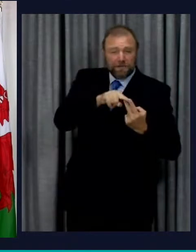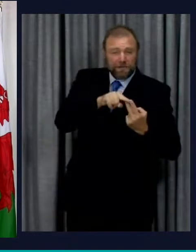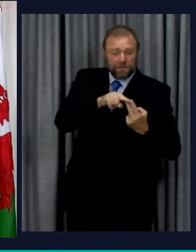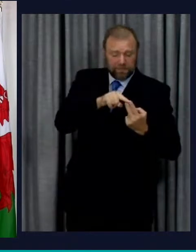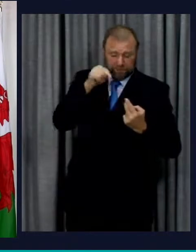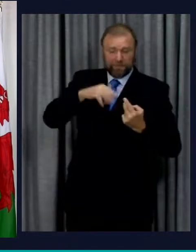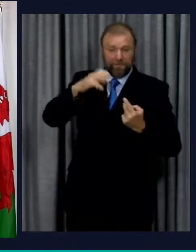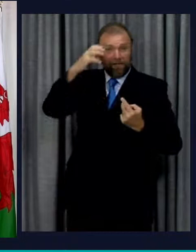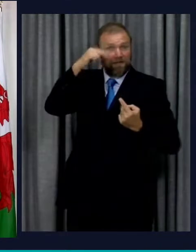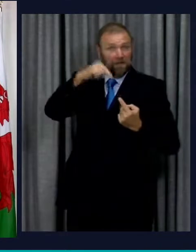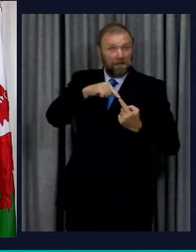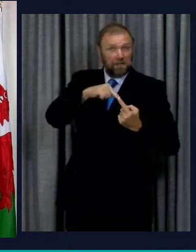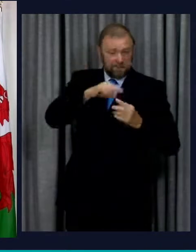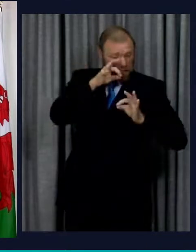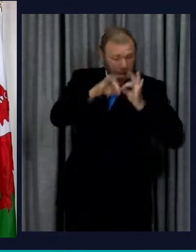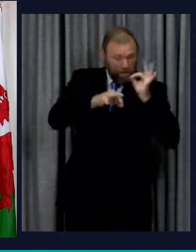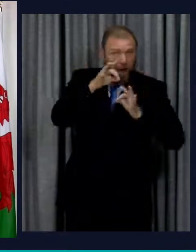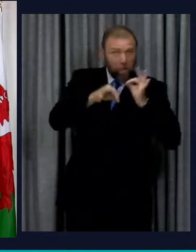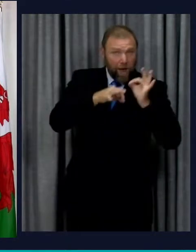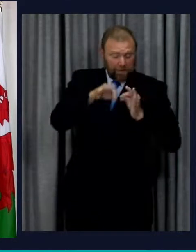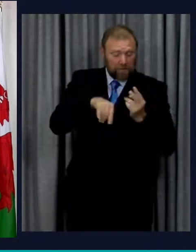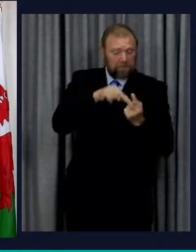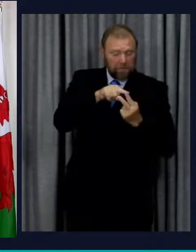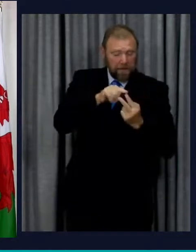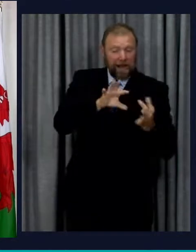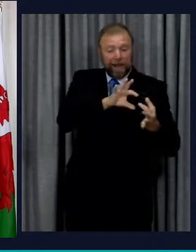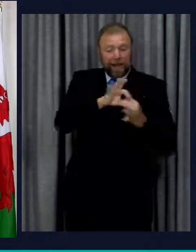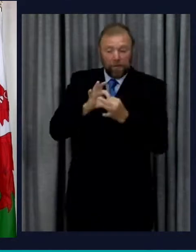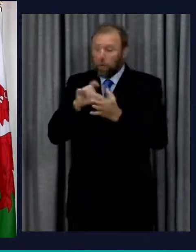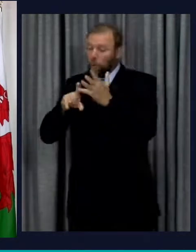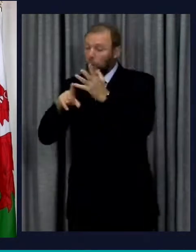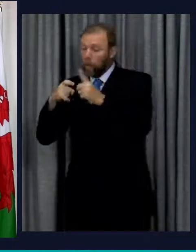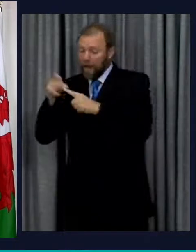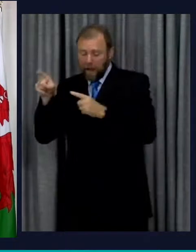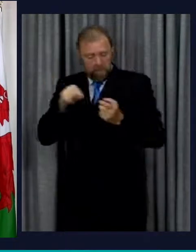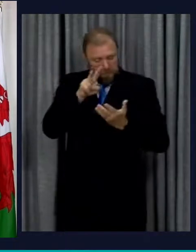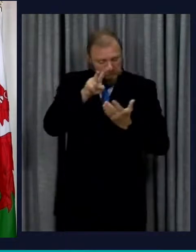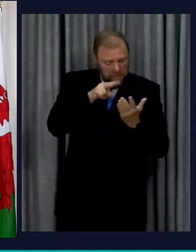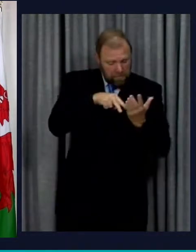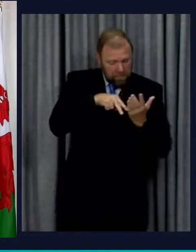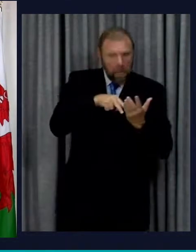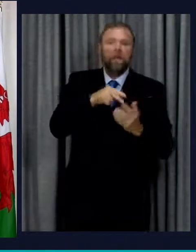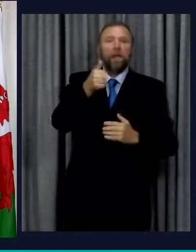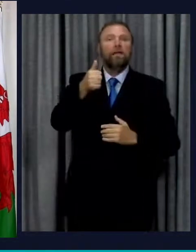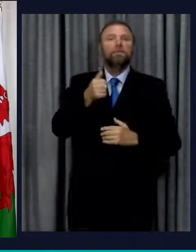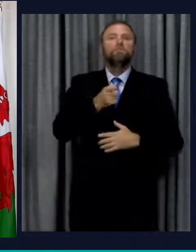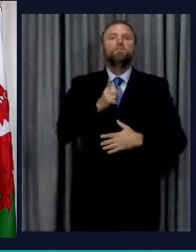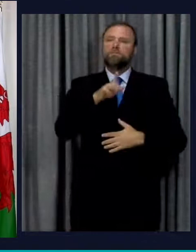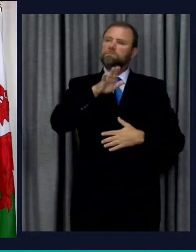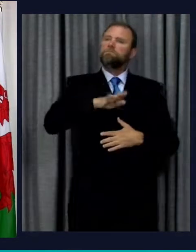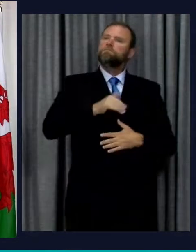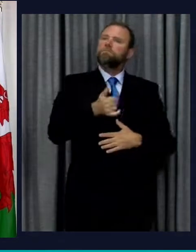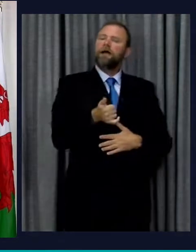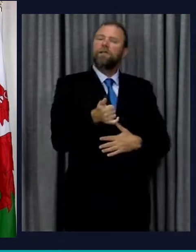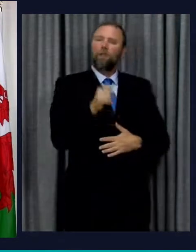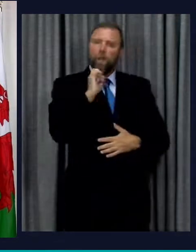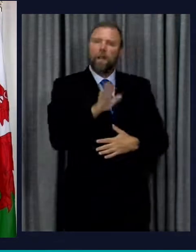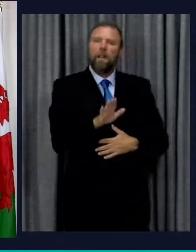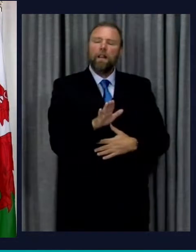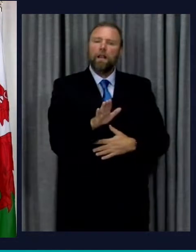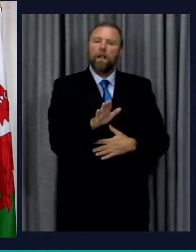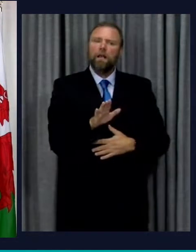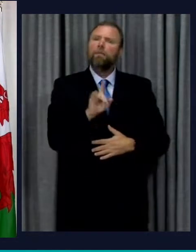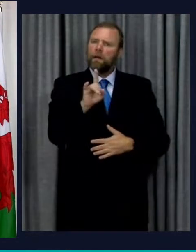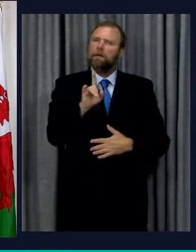government made, as well as those whole UK choices, then we'll have the inquiry that the First Minister has been very upfront and honest about that is